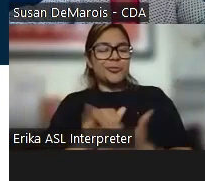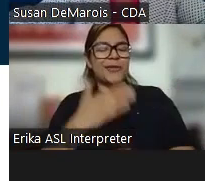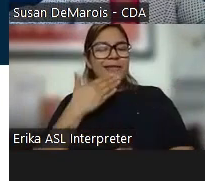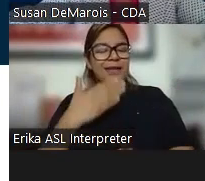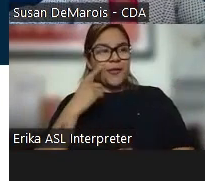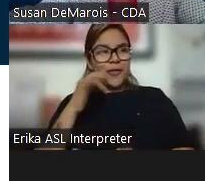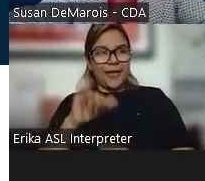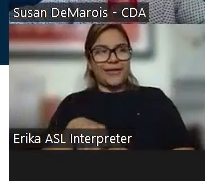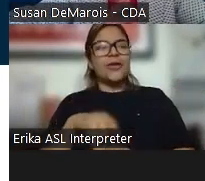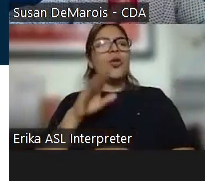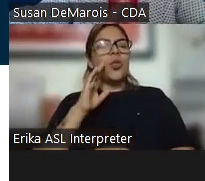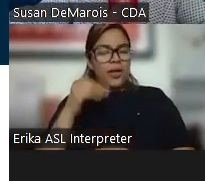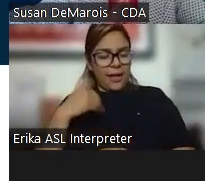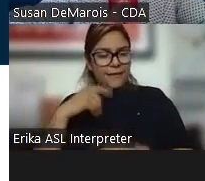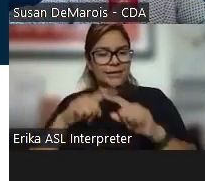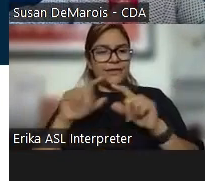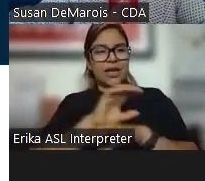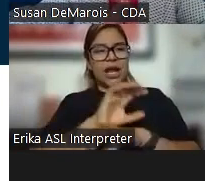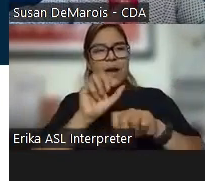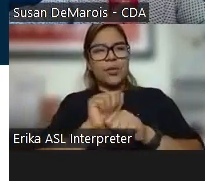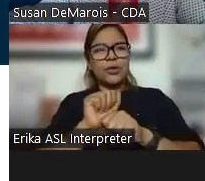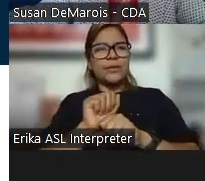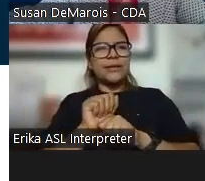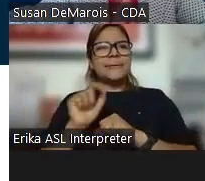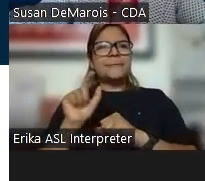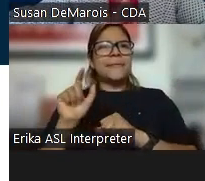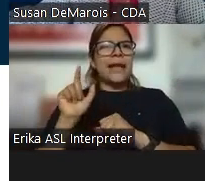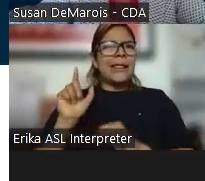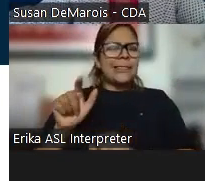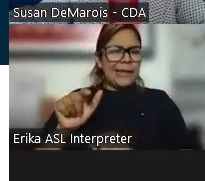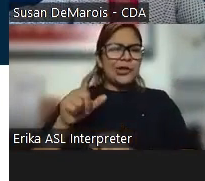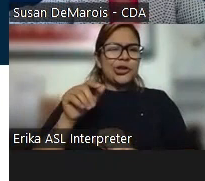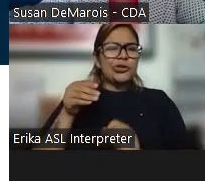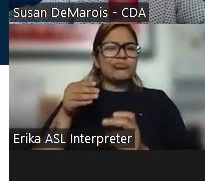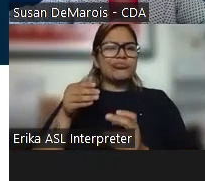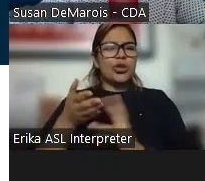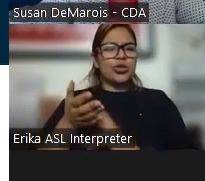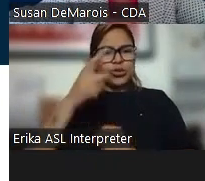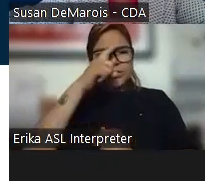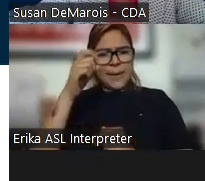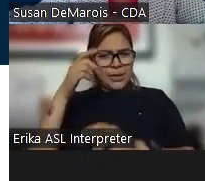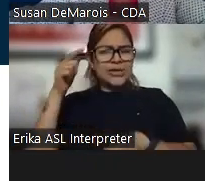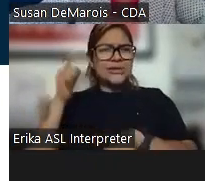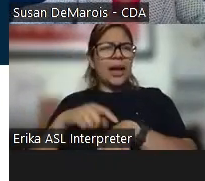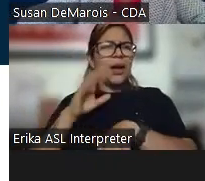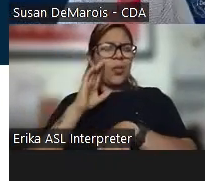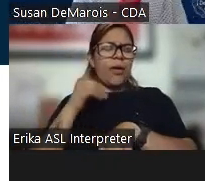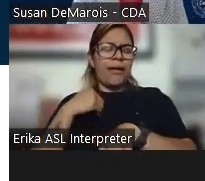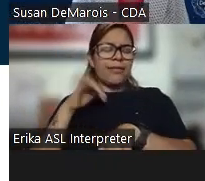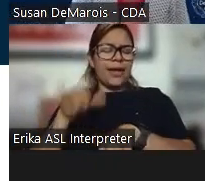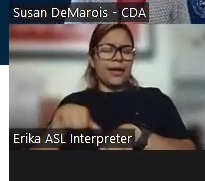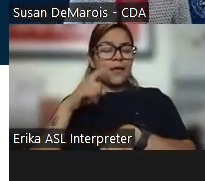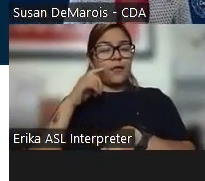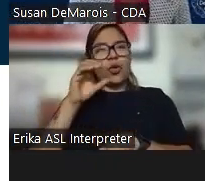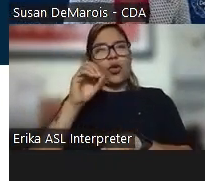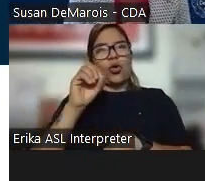have appointments late this summer in plenty of time for committee members to join for our October